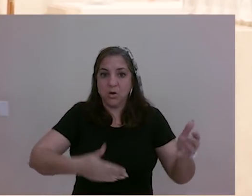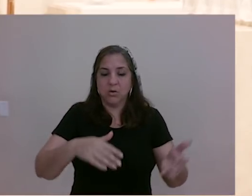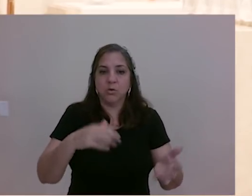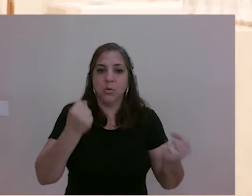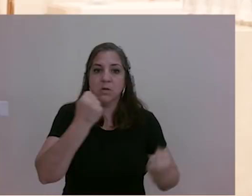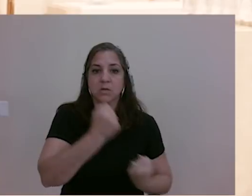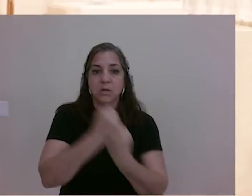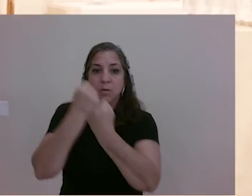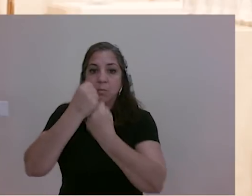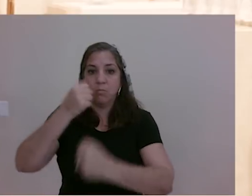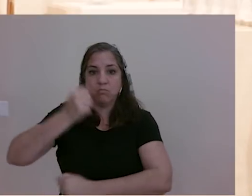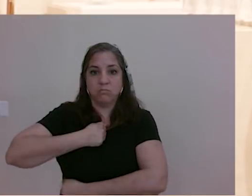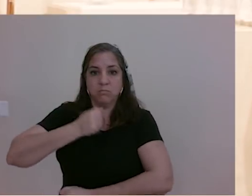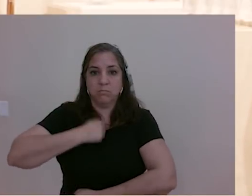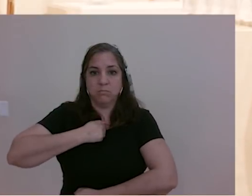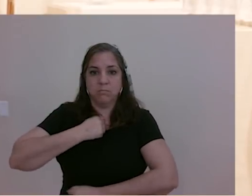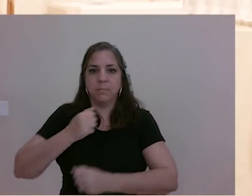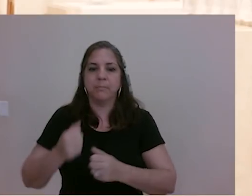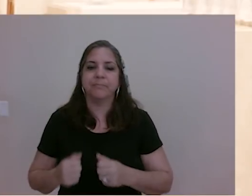our military.